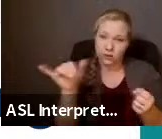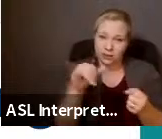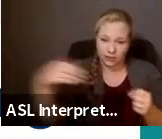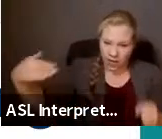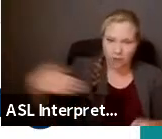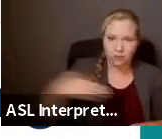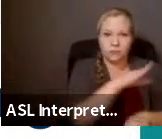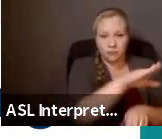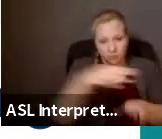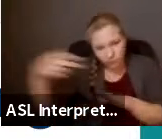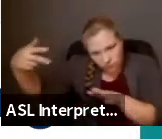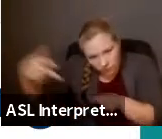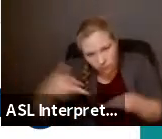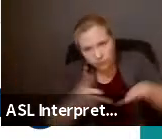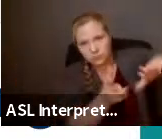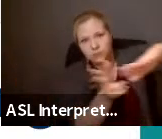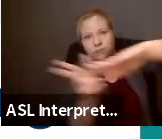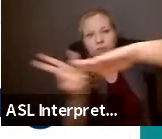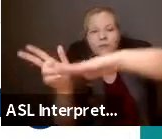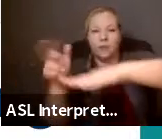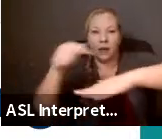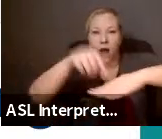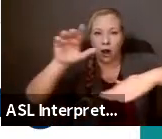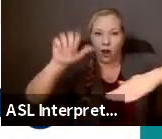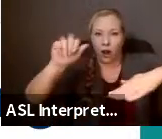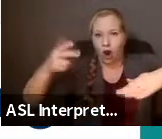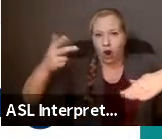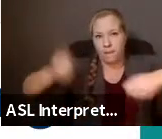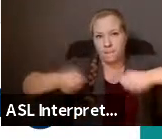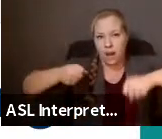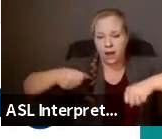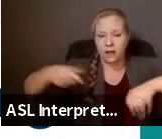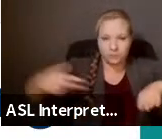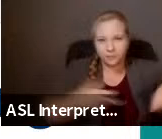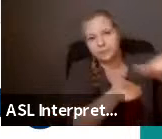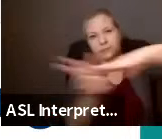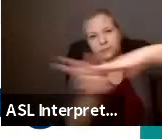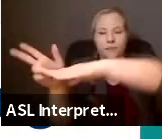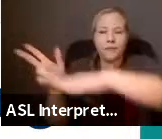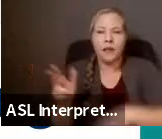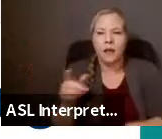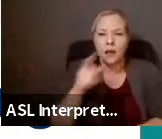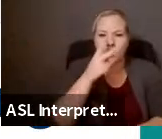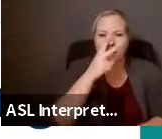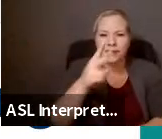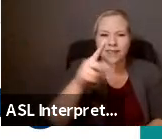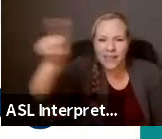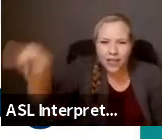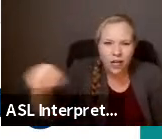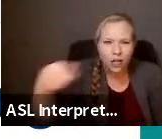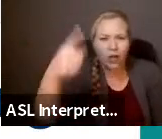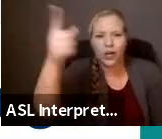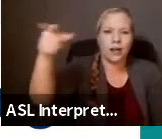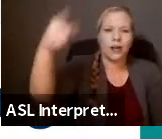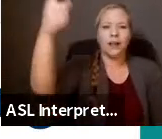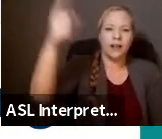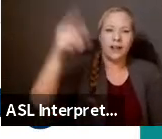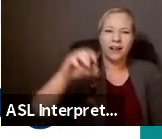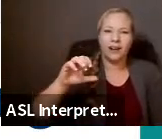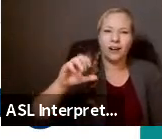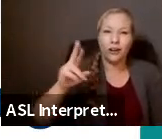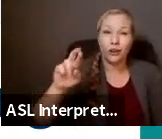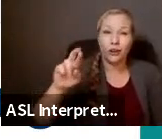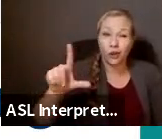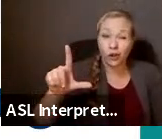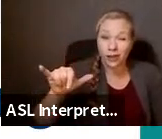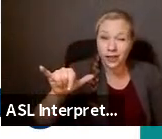of a curly Q there. You can see at the edge of Hayden Island on the north side there, and the idea there is to connect